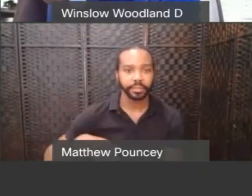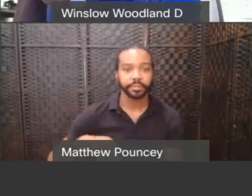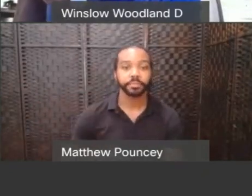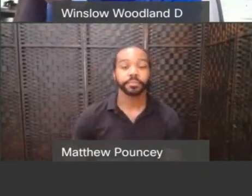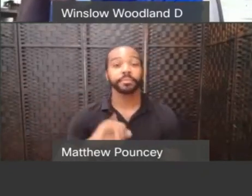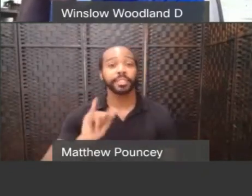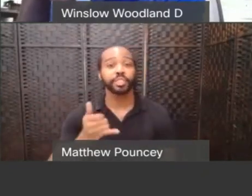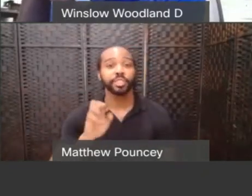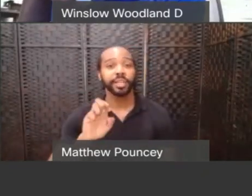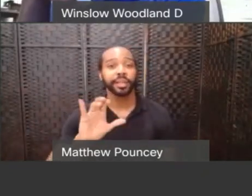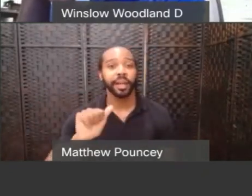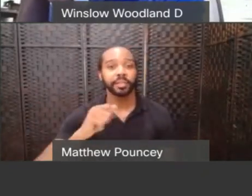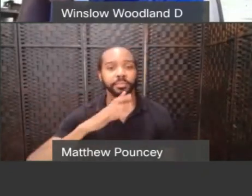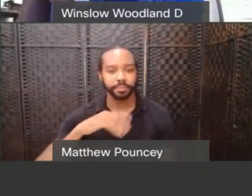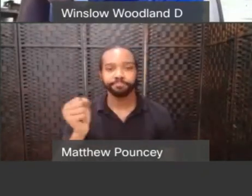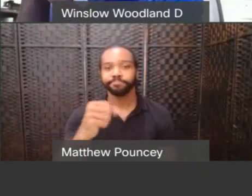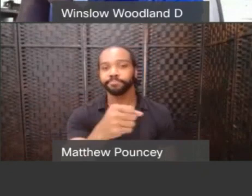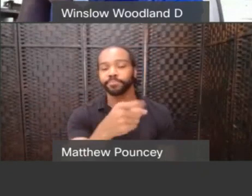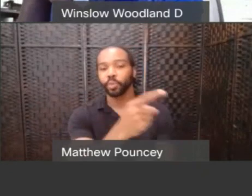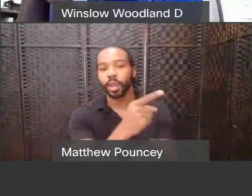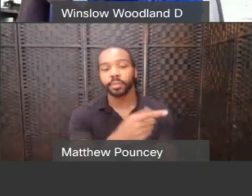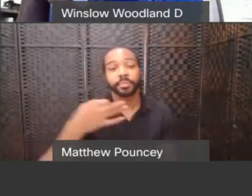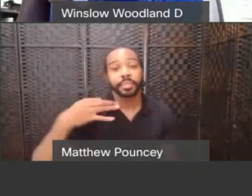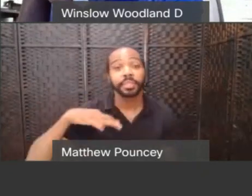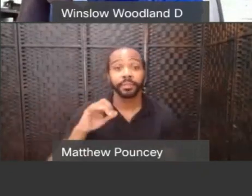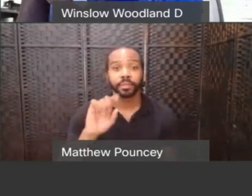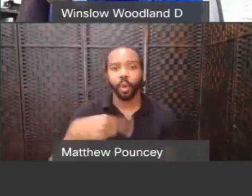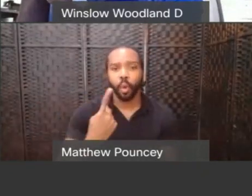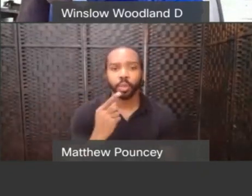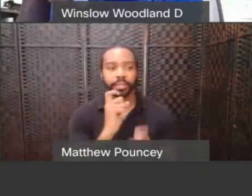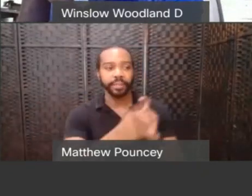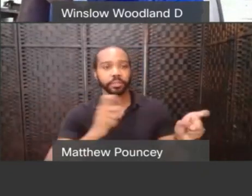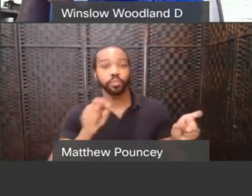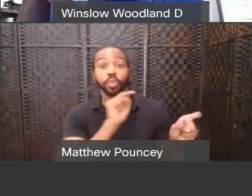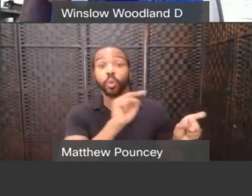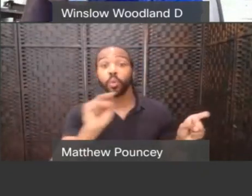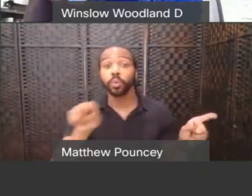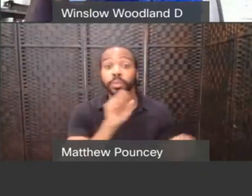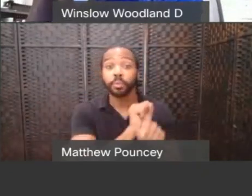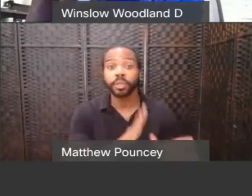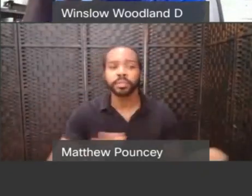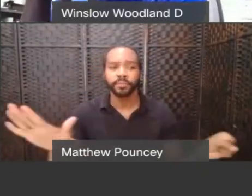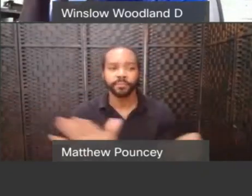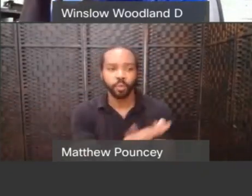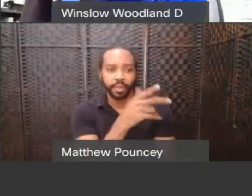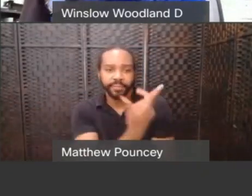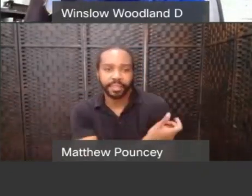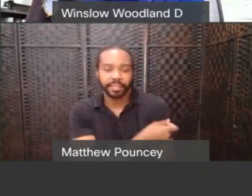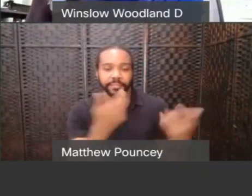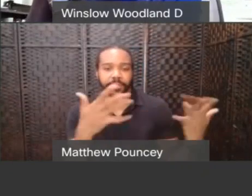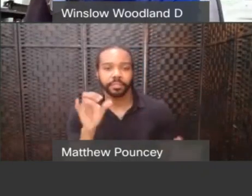is correct, Winslow. The incentive is only afforded to employees who are fully vaccinated.